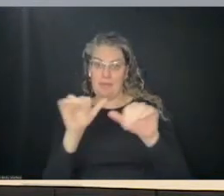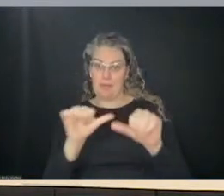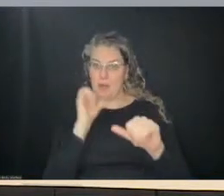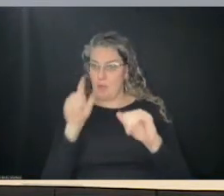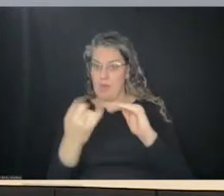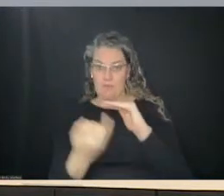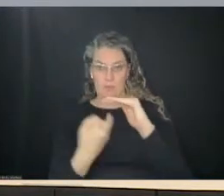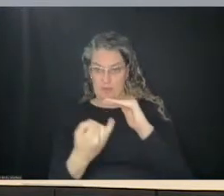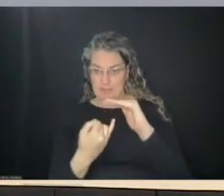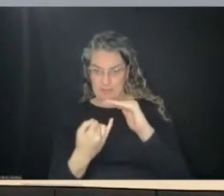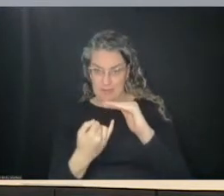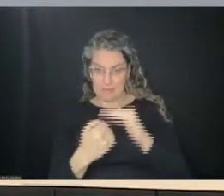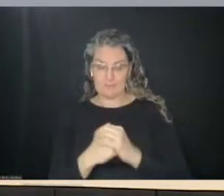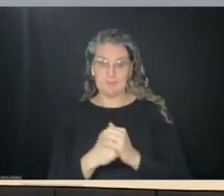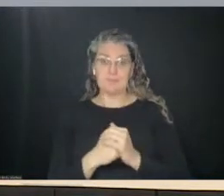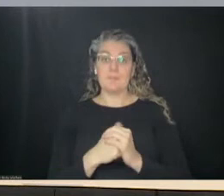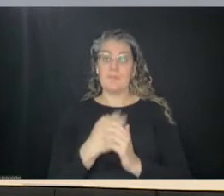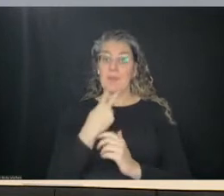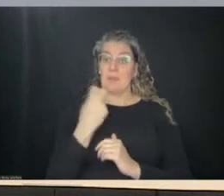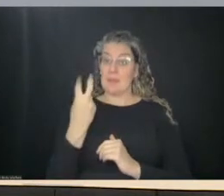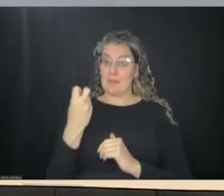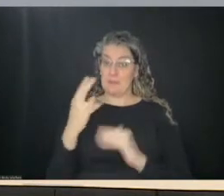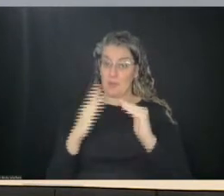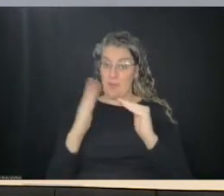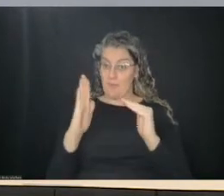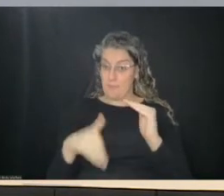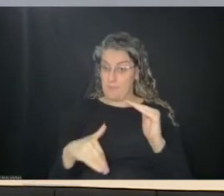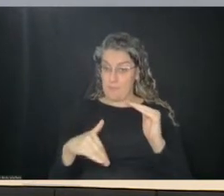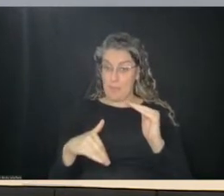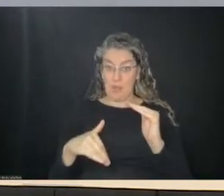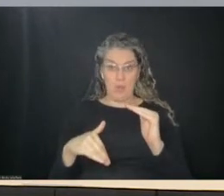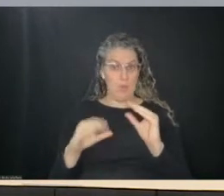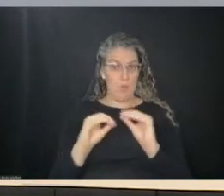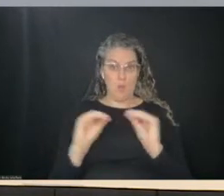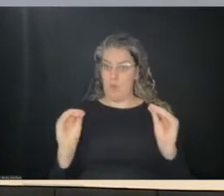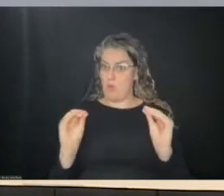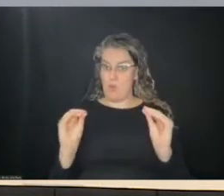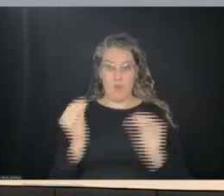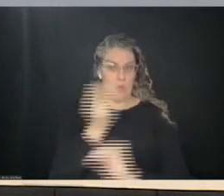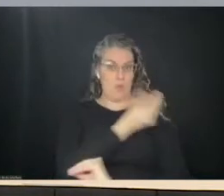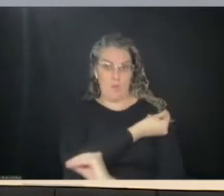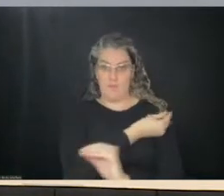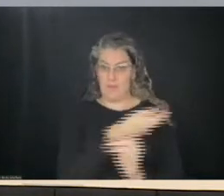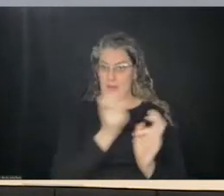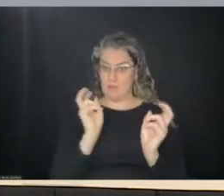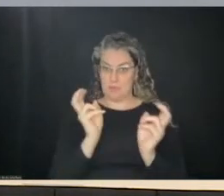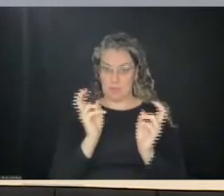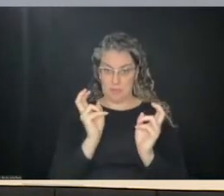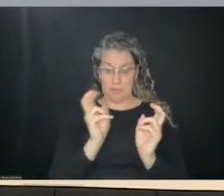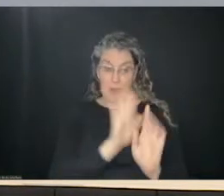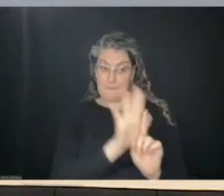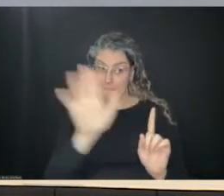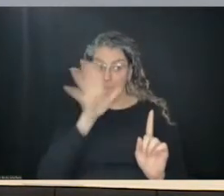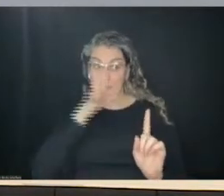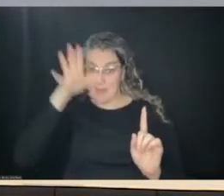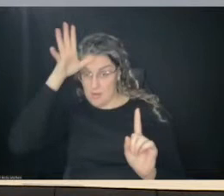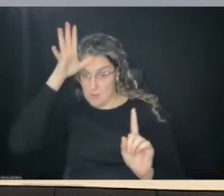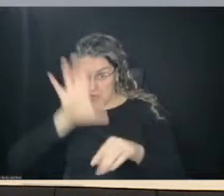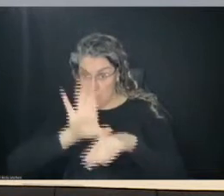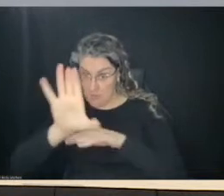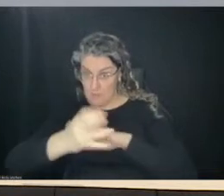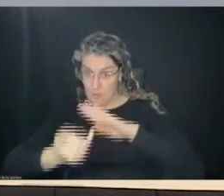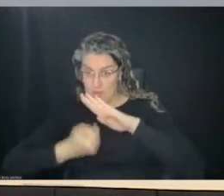of 12. Children whose parents are vaccinated will not be required to self-isolate. Effective